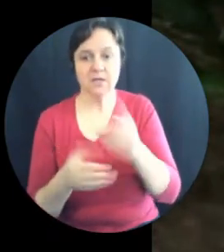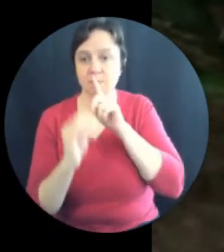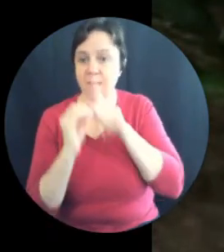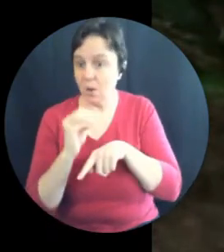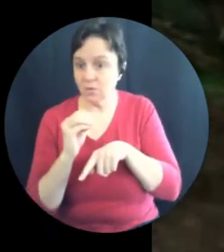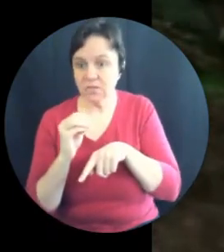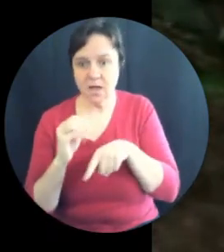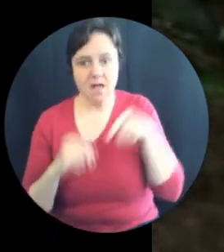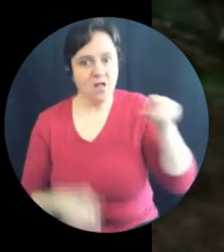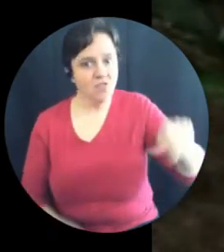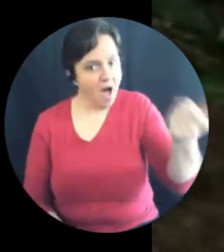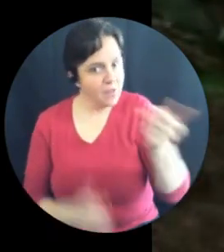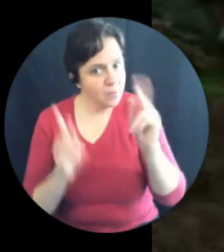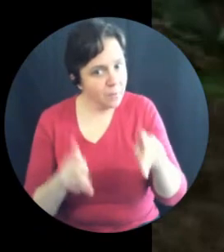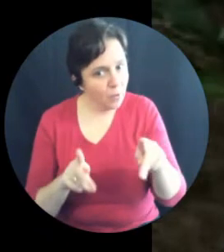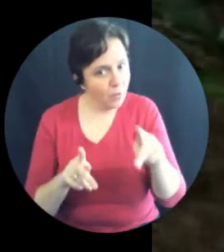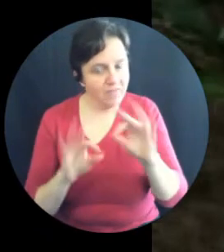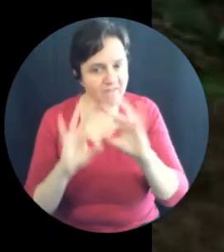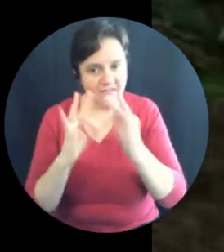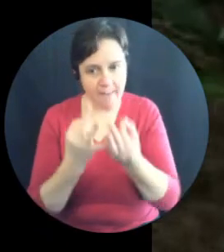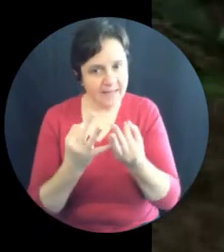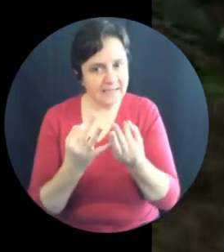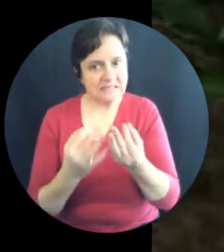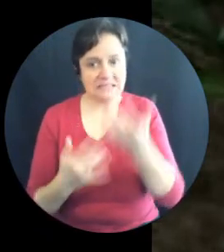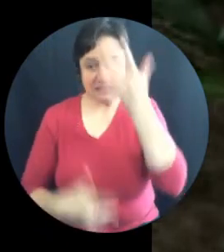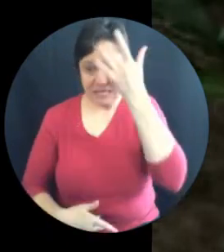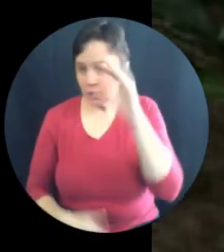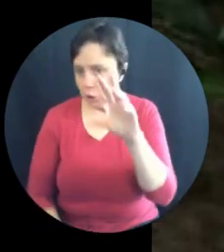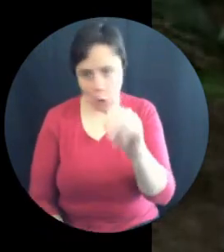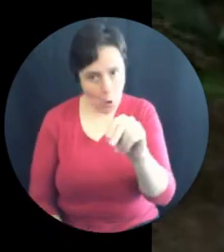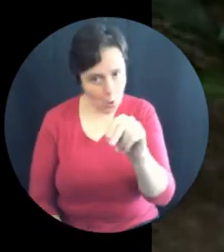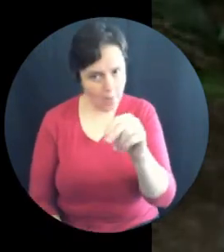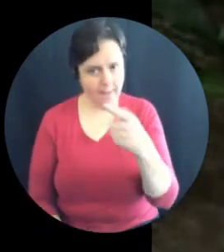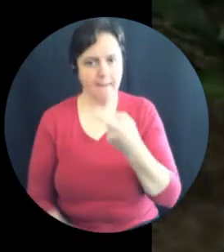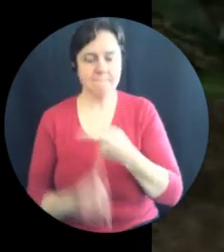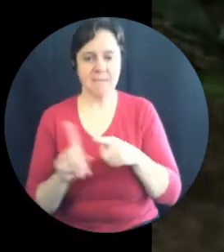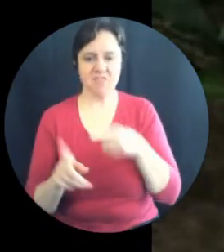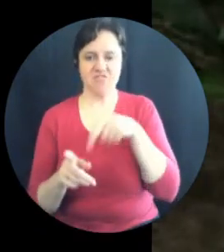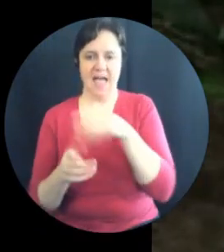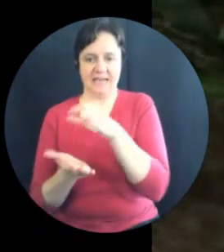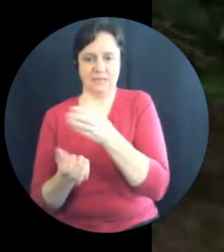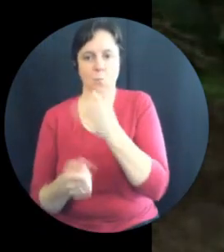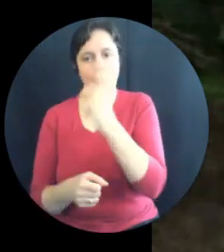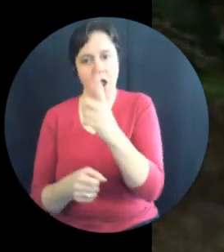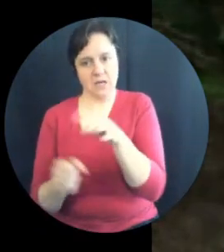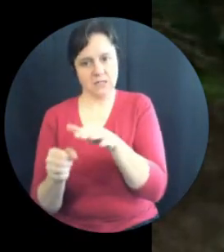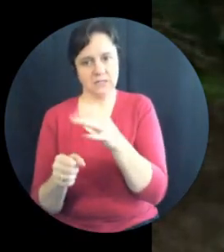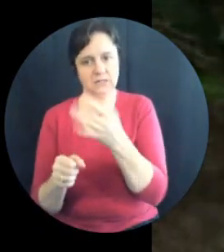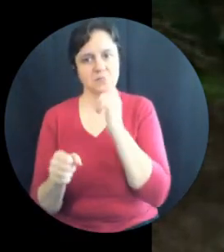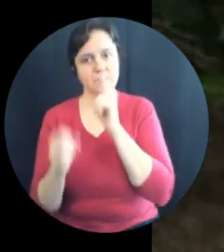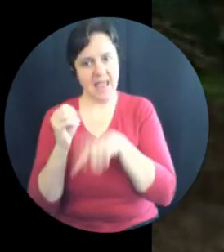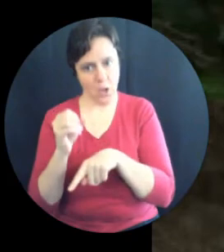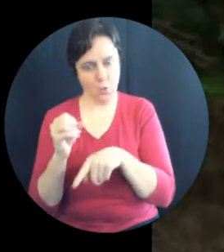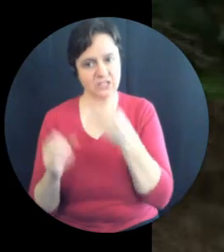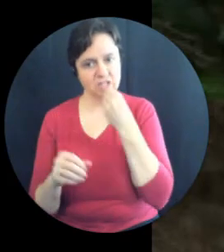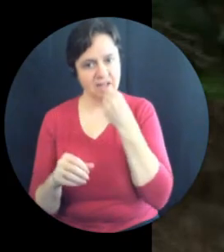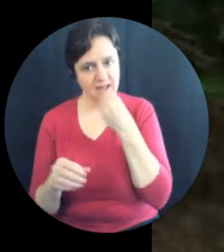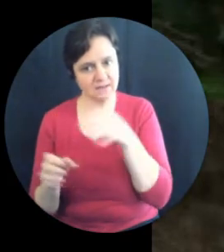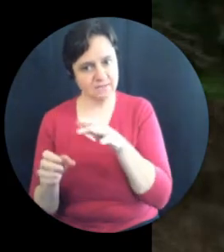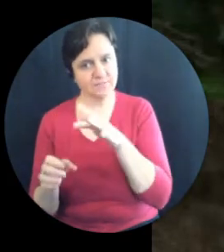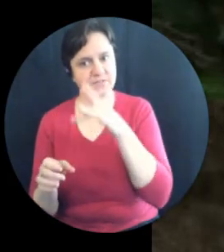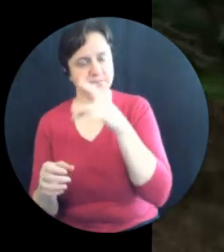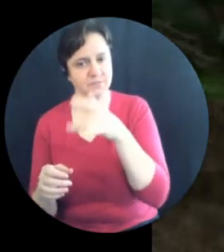family contracted that problem, contracted that disease. But it was so devastating to her that she went from the